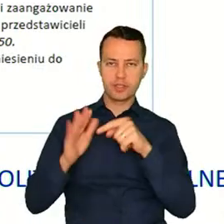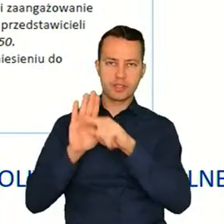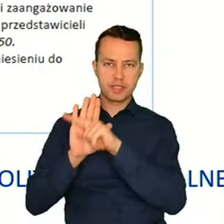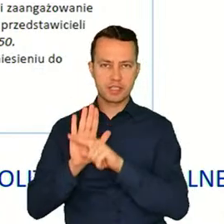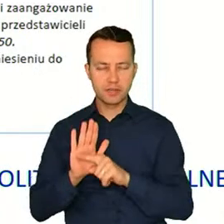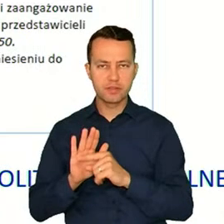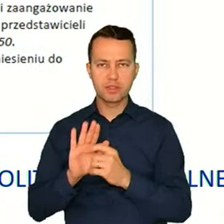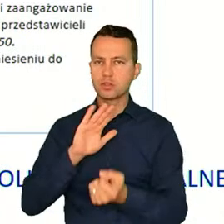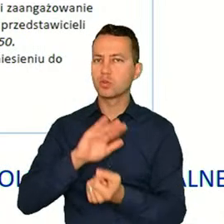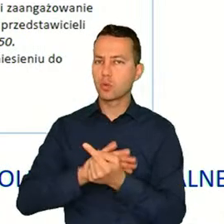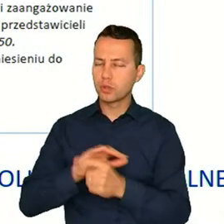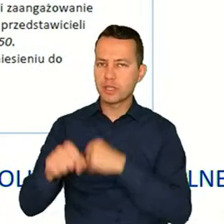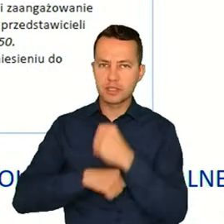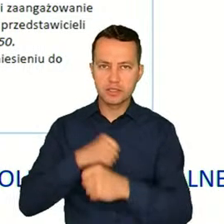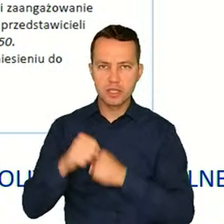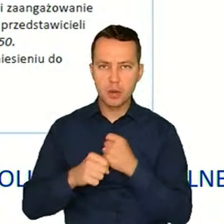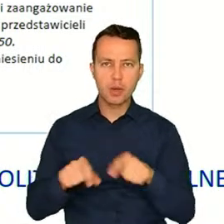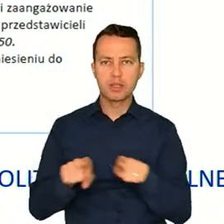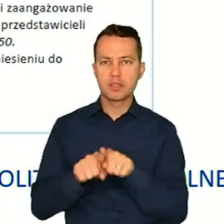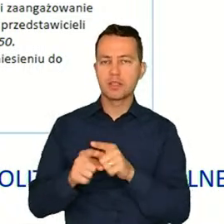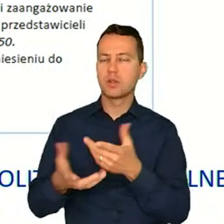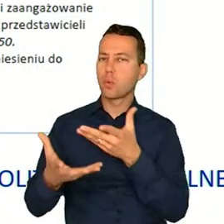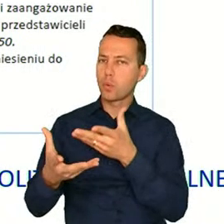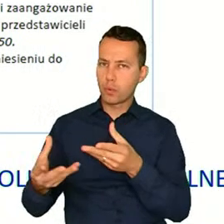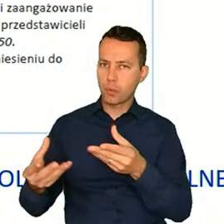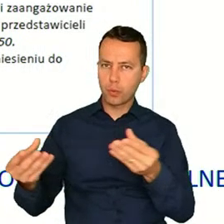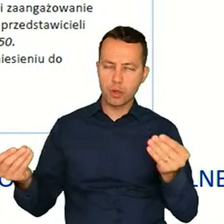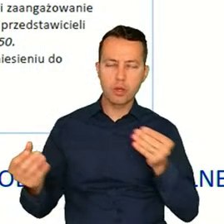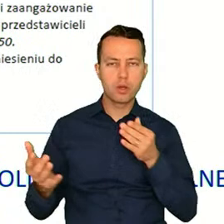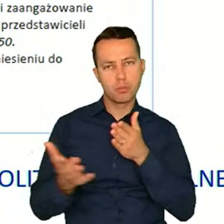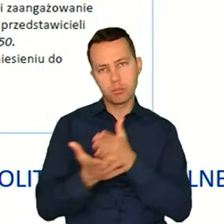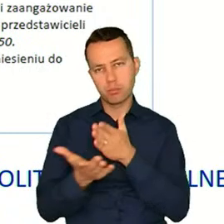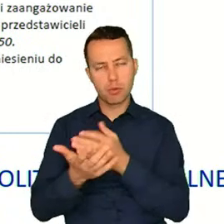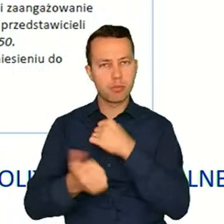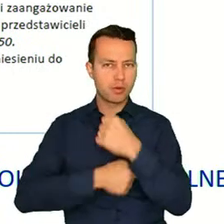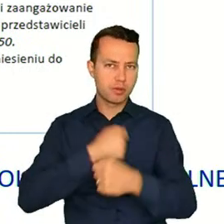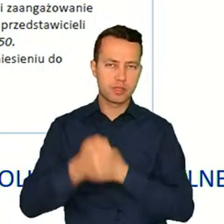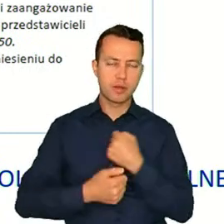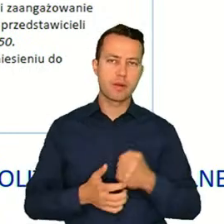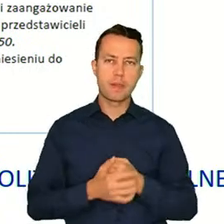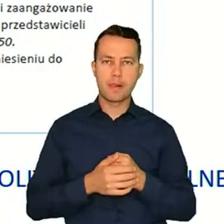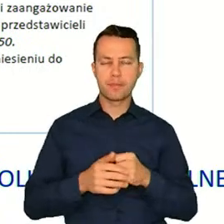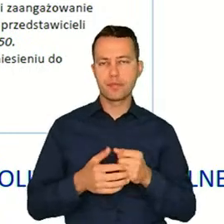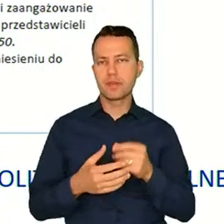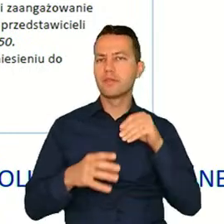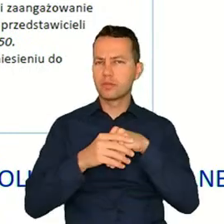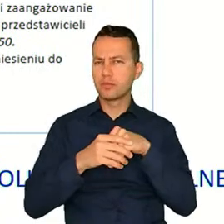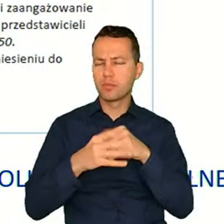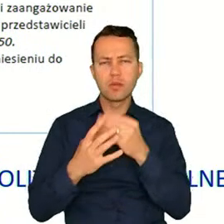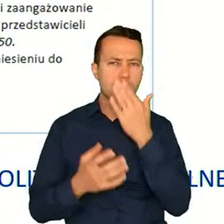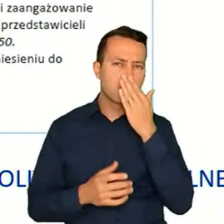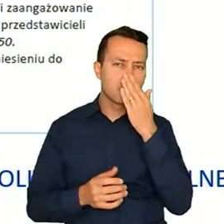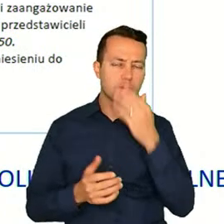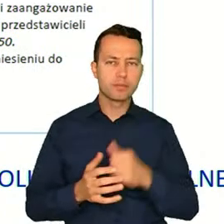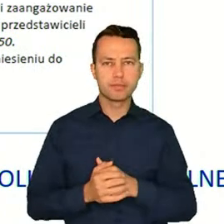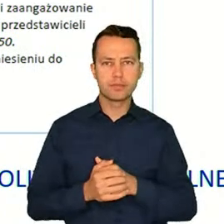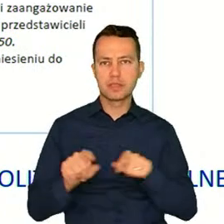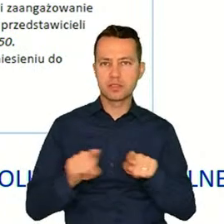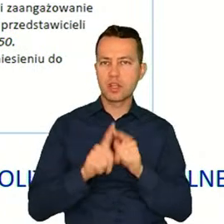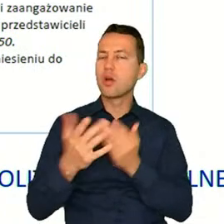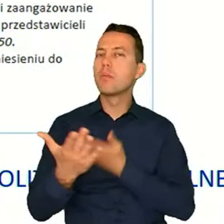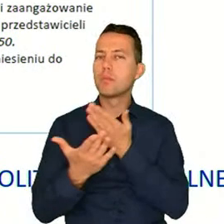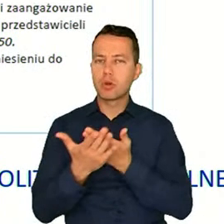mitigate. This is about adverse impacts, and there is a certain thesis what this is to be about.